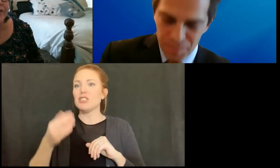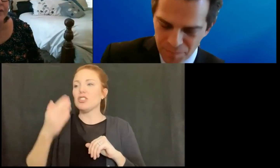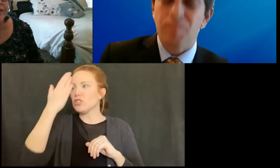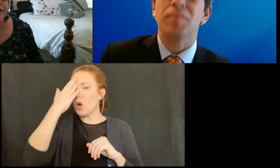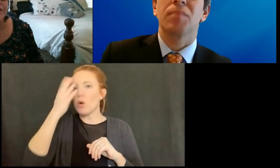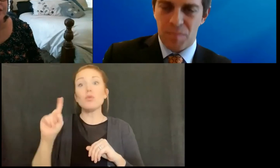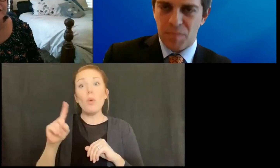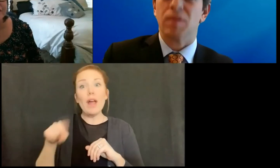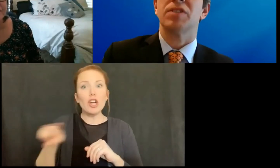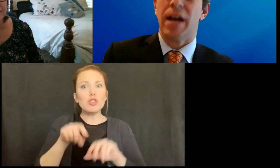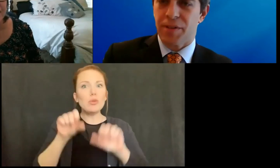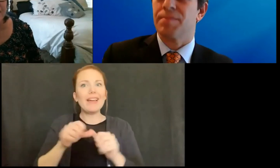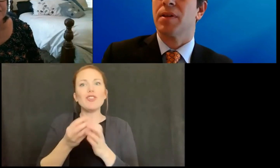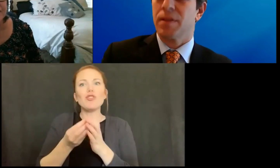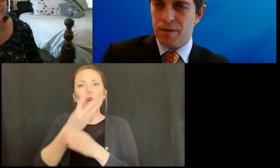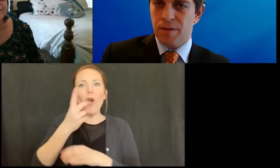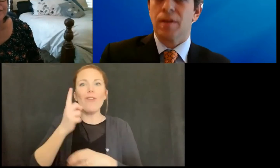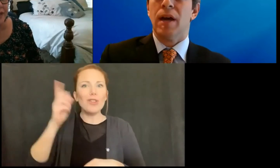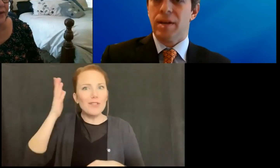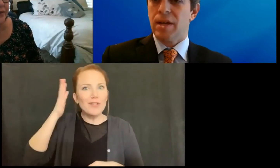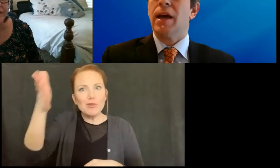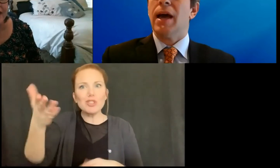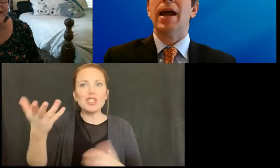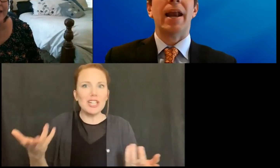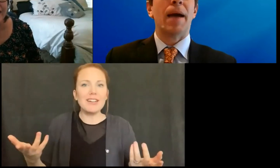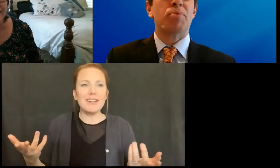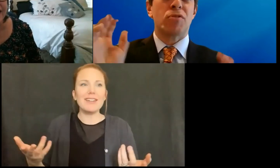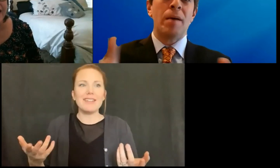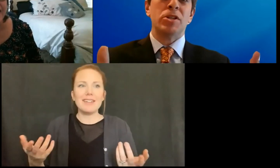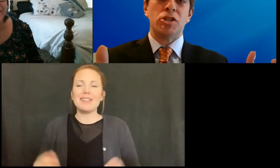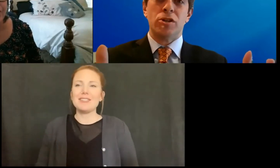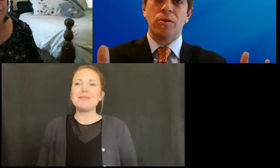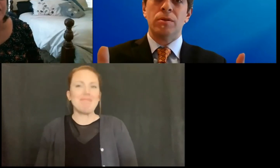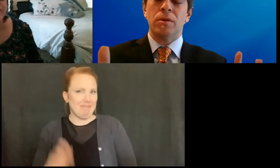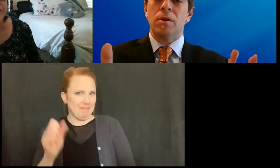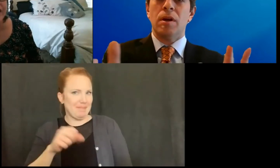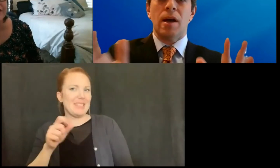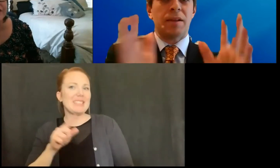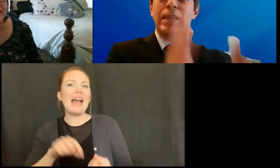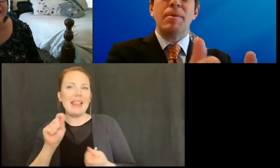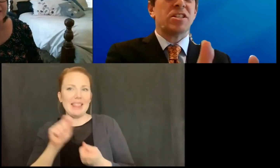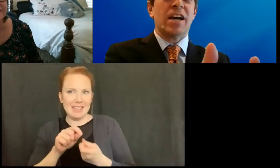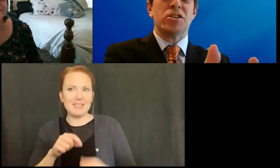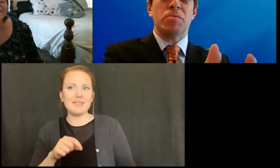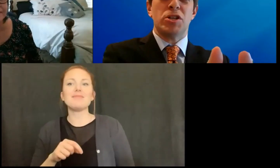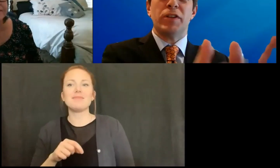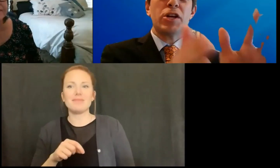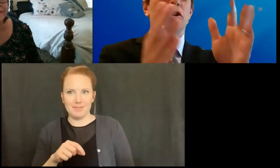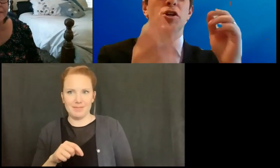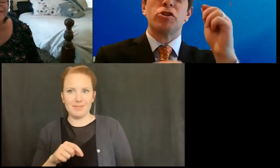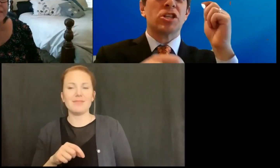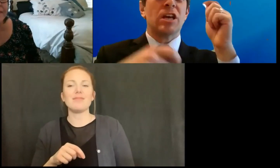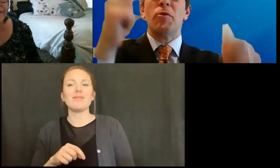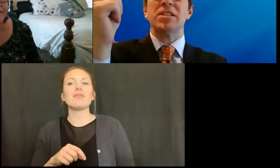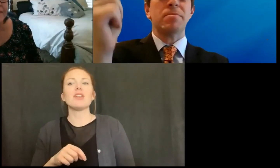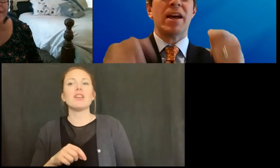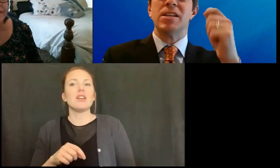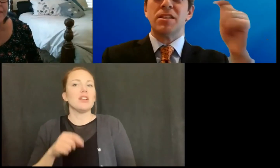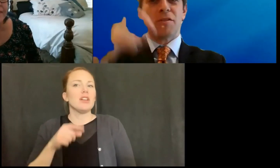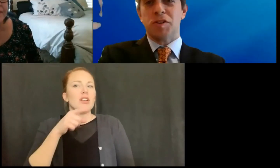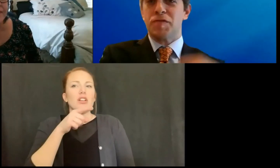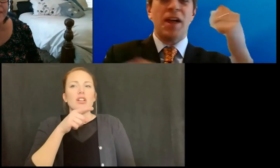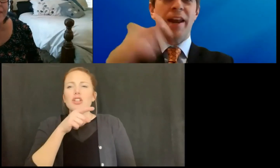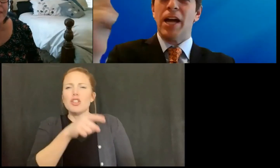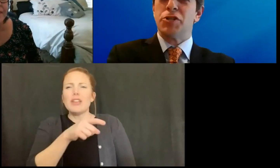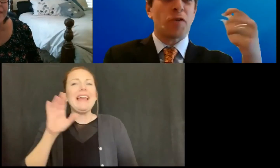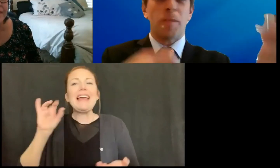for the future Exactly. also. So And, I think and I promise you, like, exercise. let me just ask you, Ms. Shiflet, like you're skimming